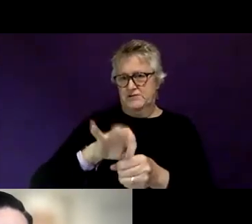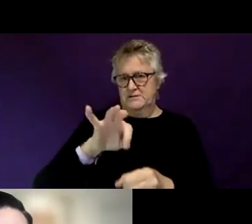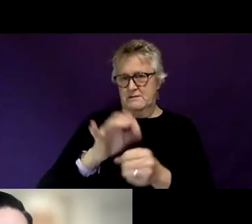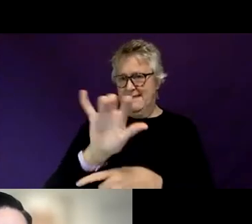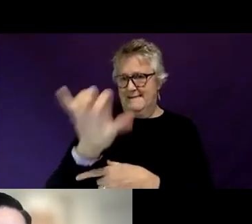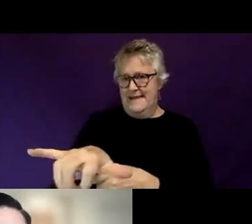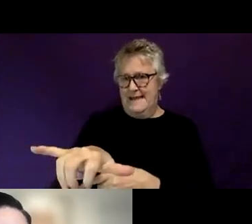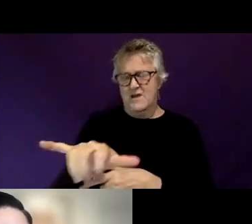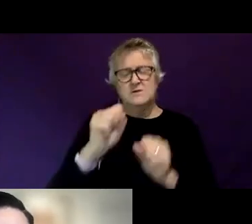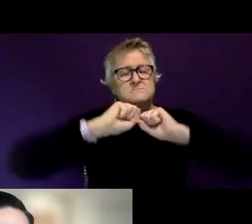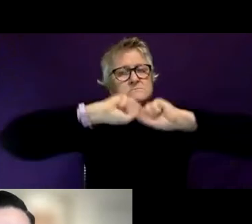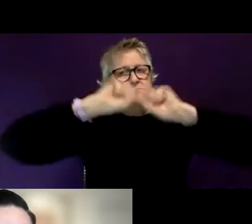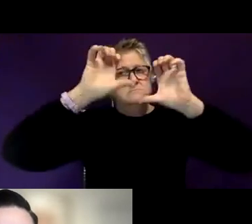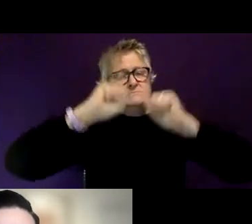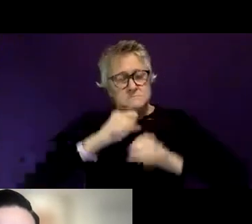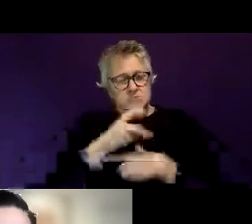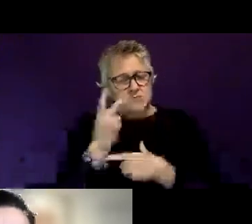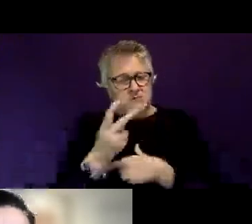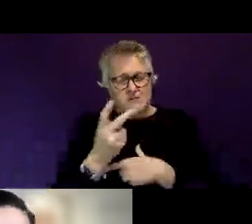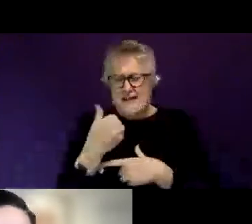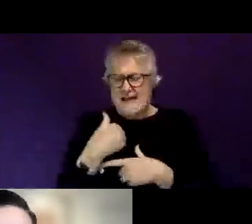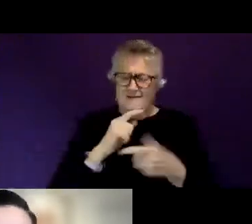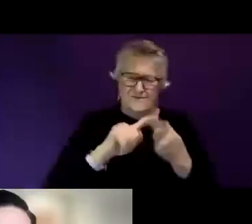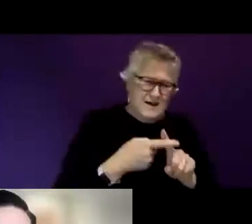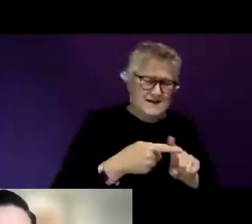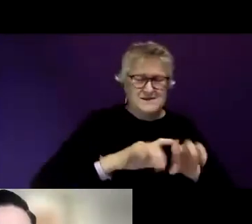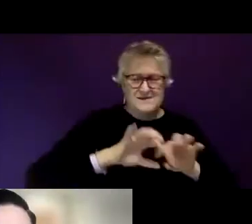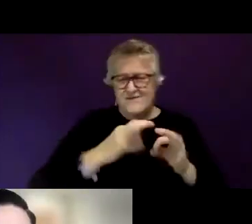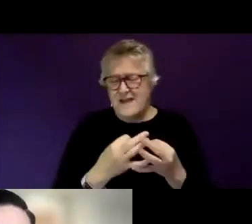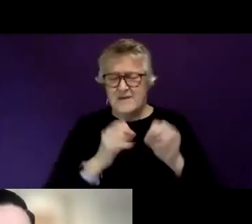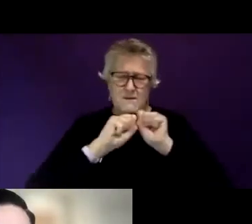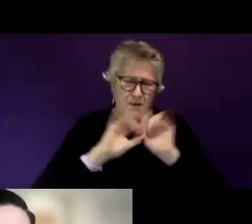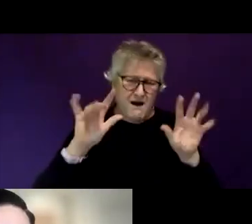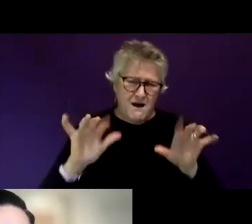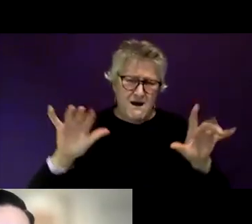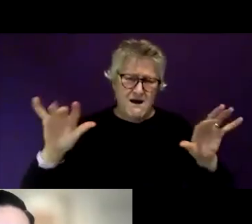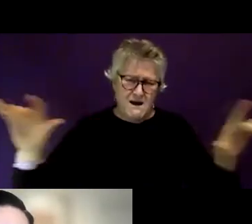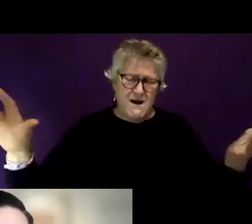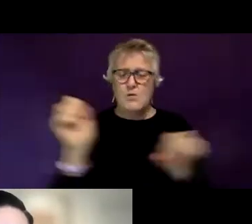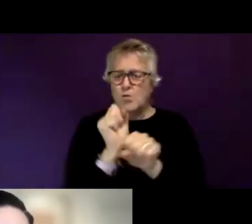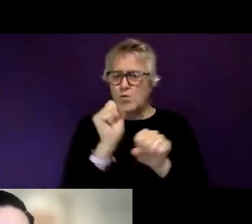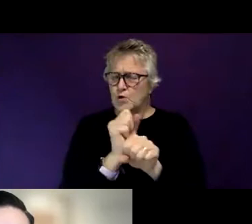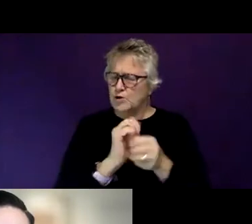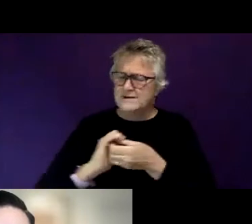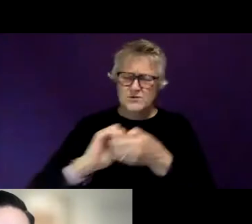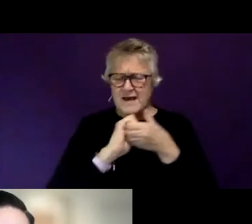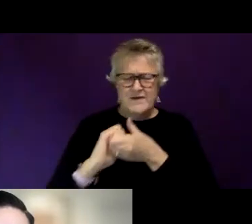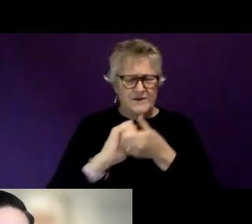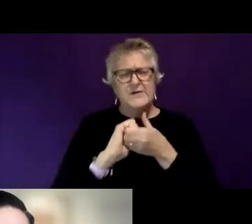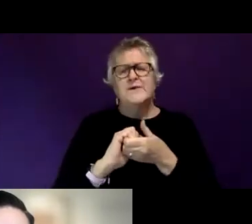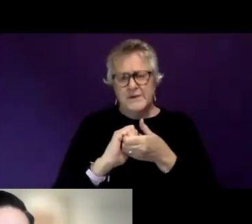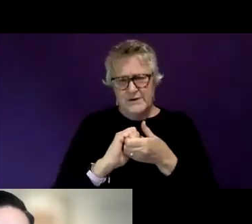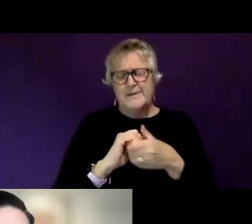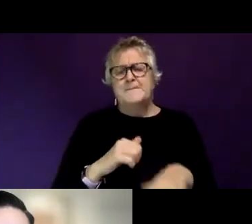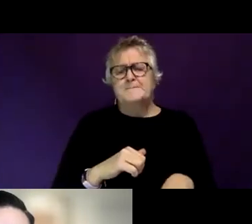And we had a whole bunch of friends and family and everyone across the country working together, united. And